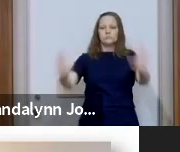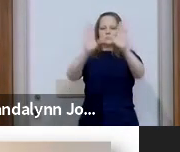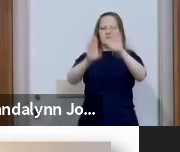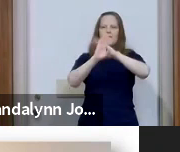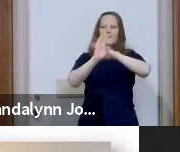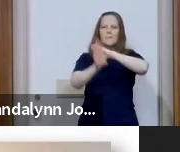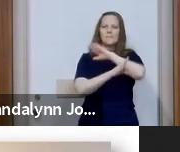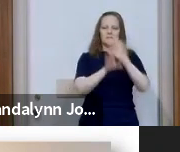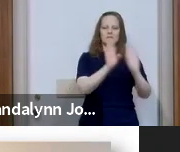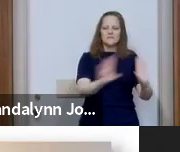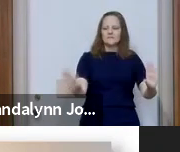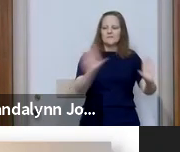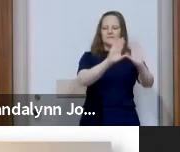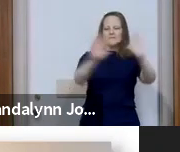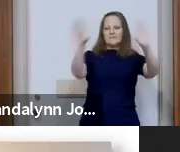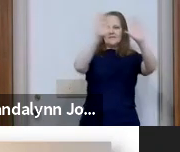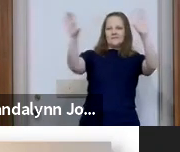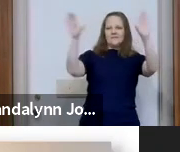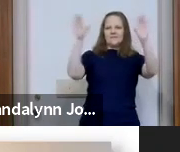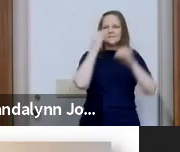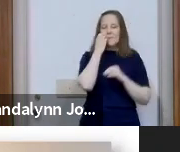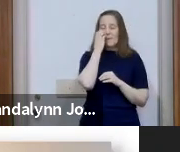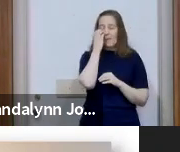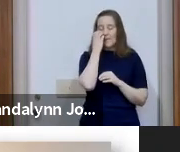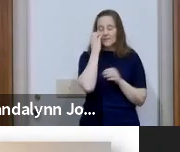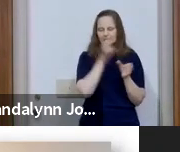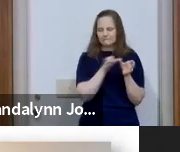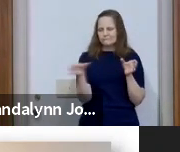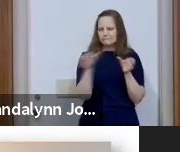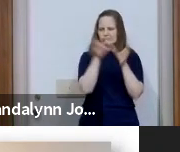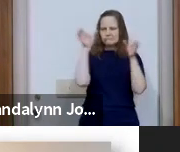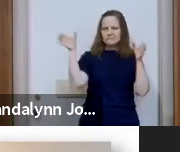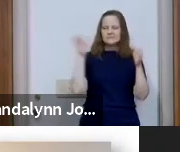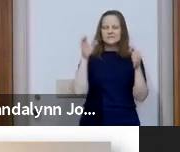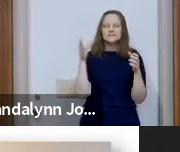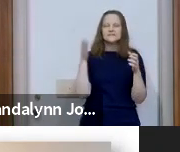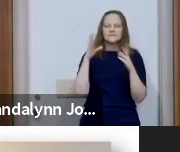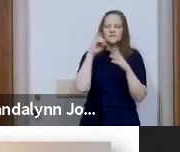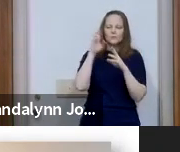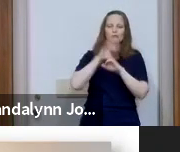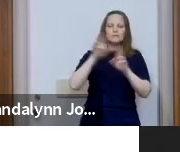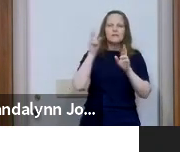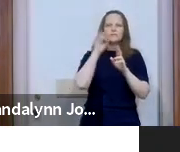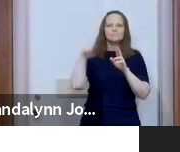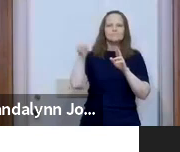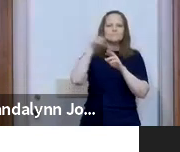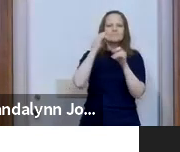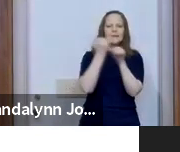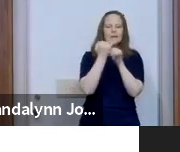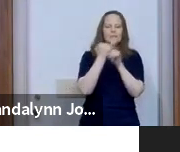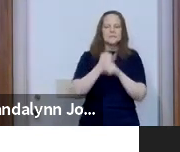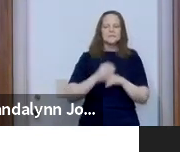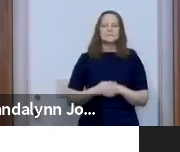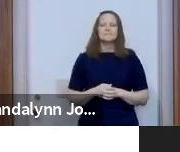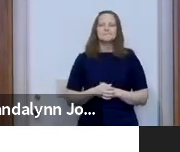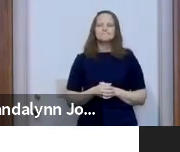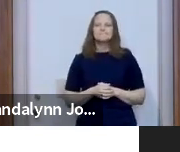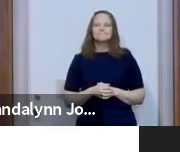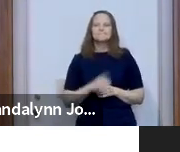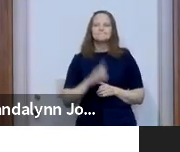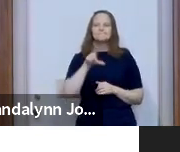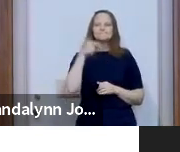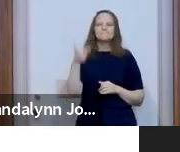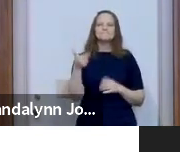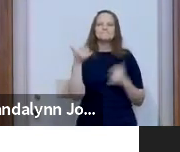over 526 of these sanitizing buckets out on the campus. I believe that is my last slide. I'll turn it over to